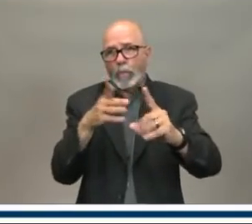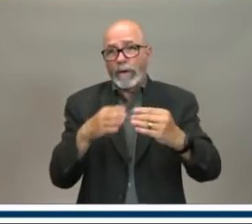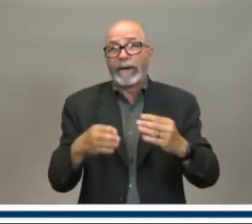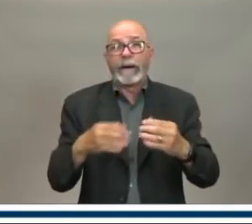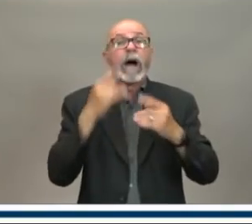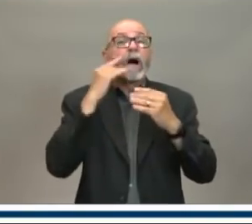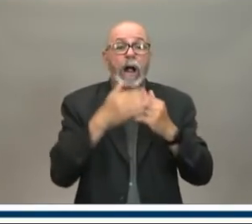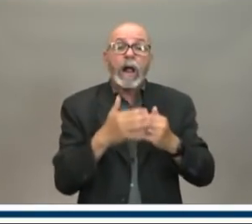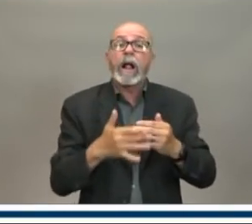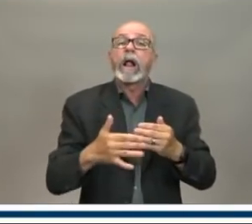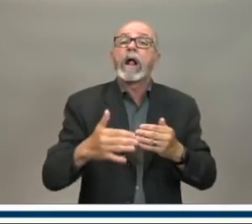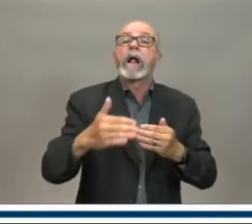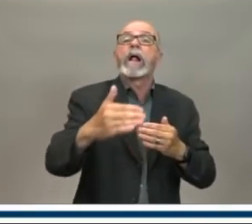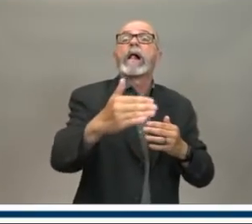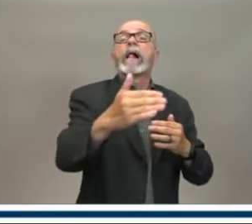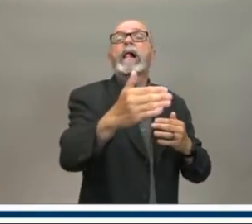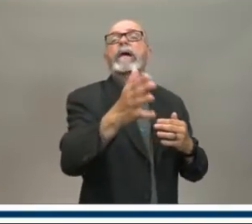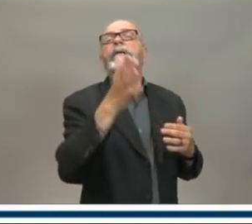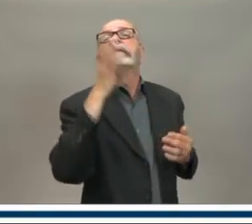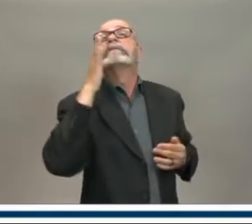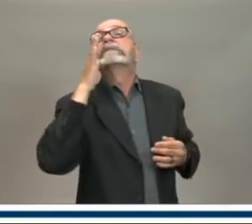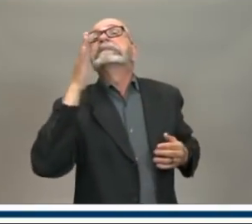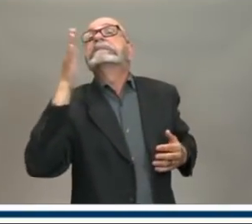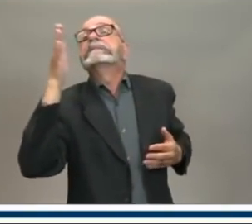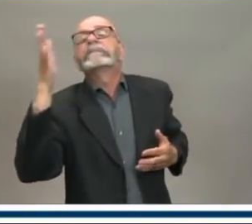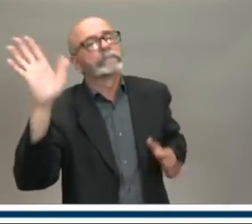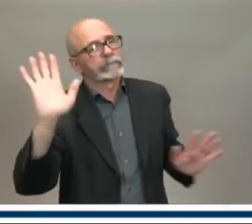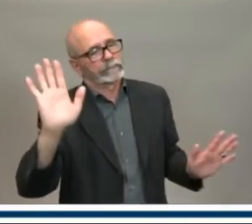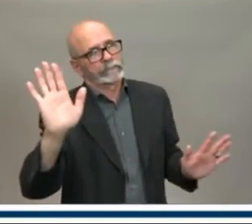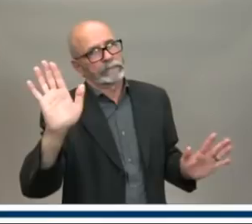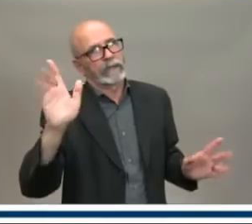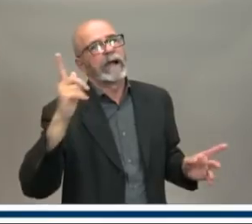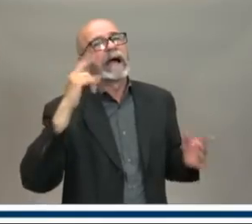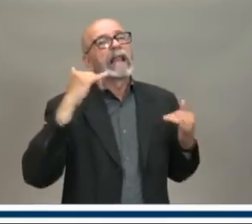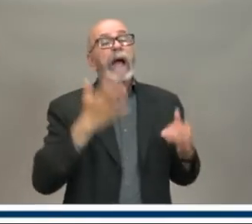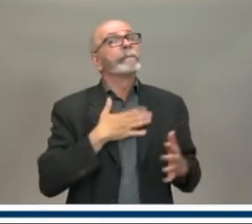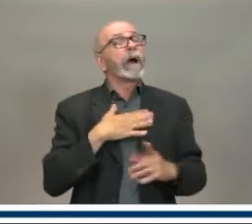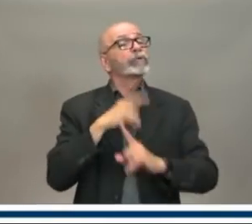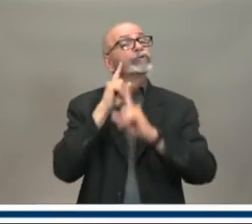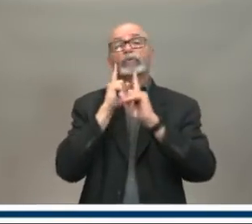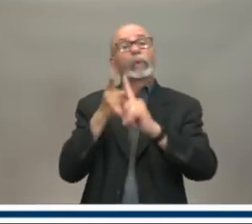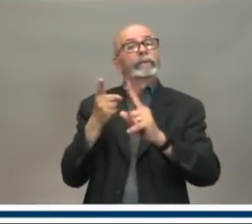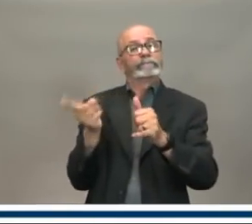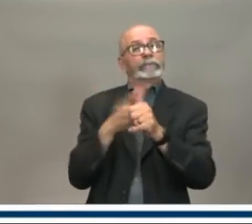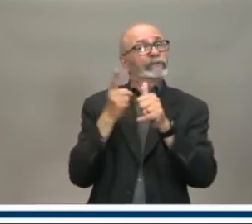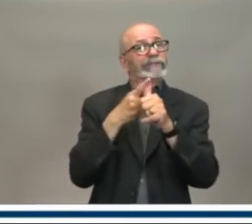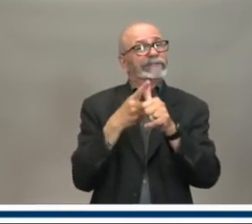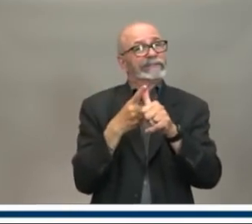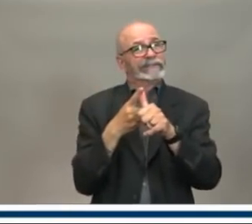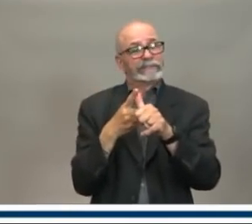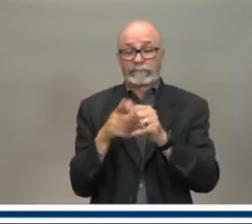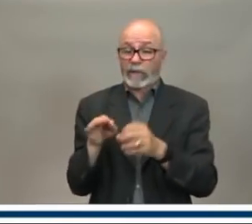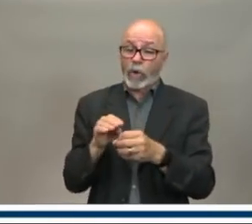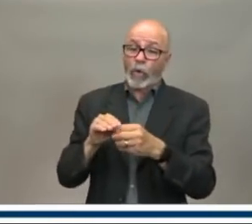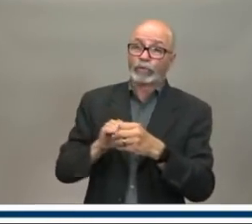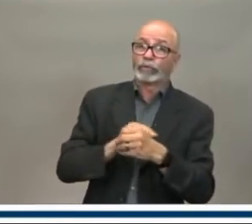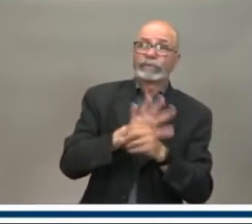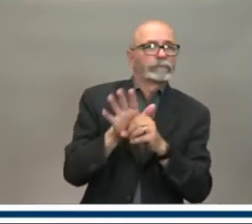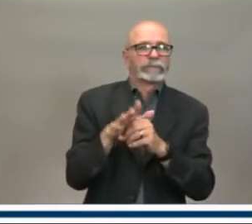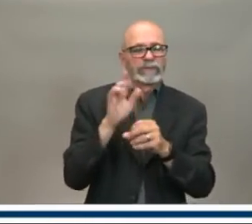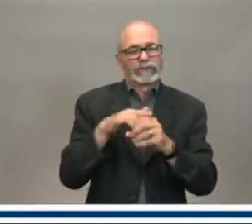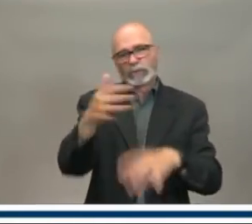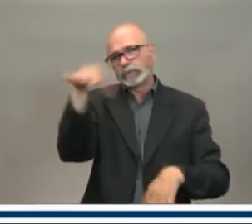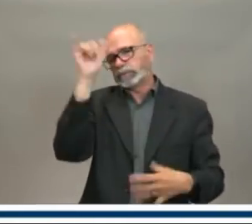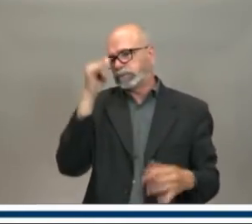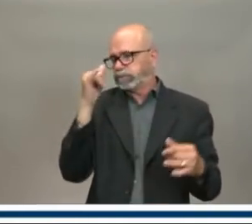focus and continue to achieve those targets. Obviously, the pandemic has created some challenges, as it has